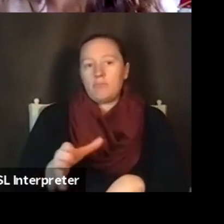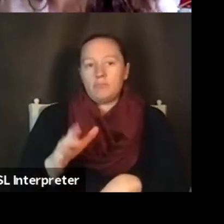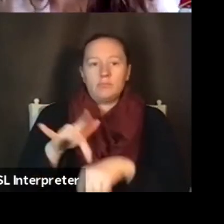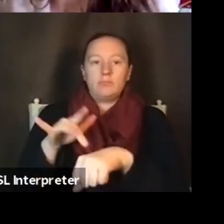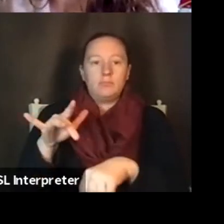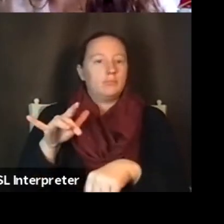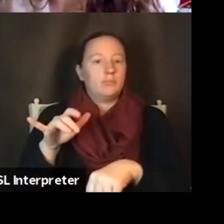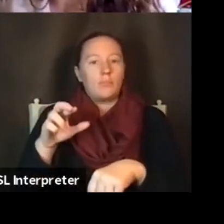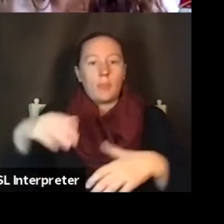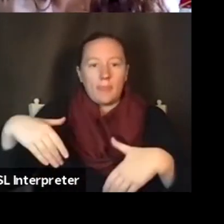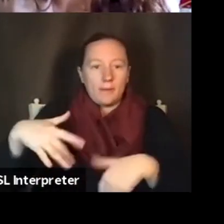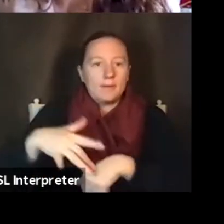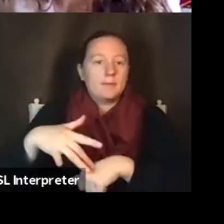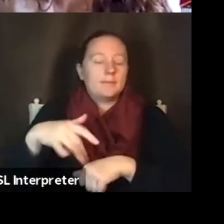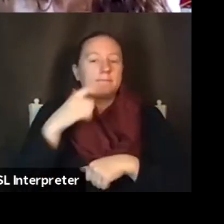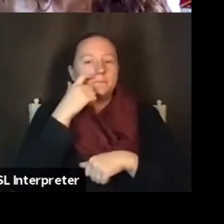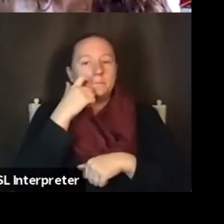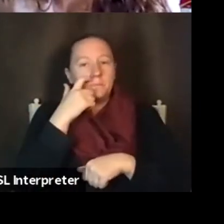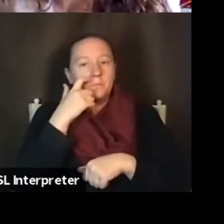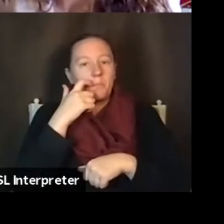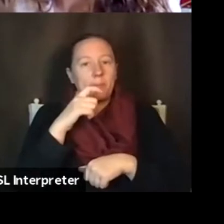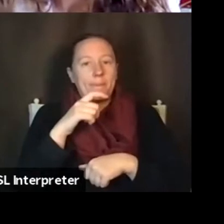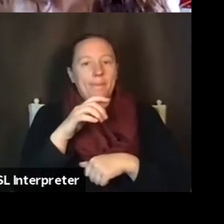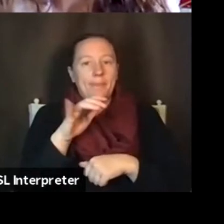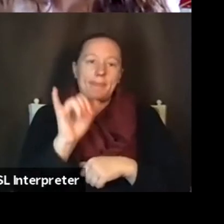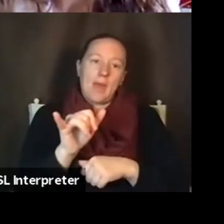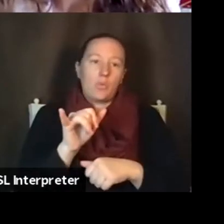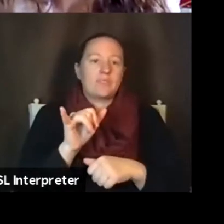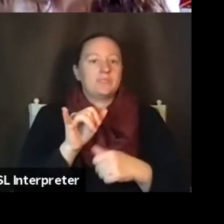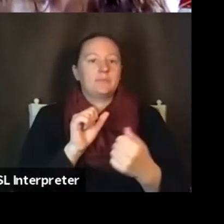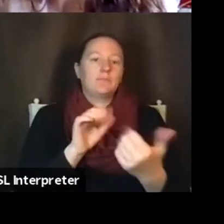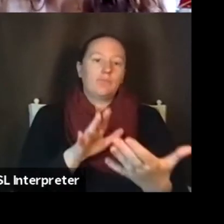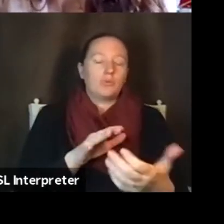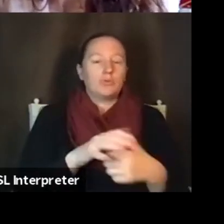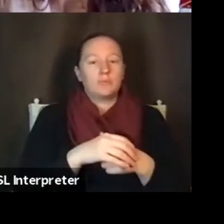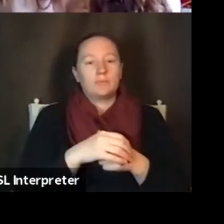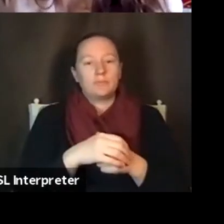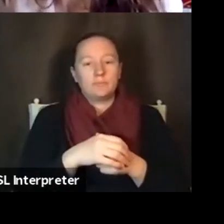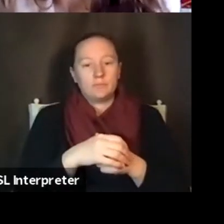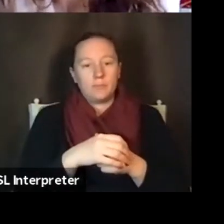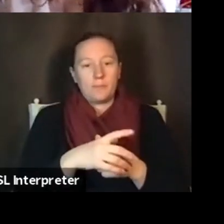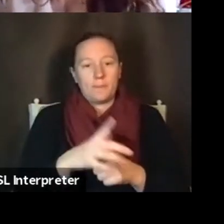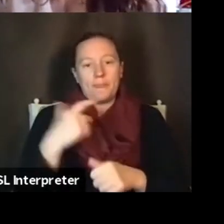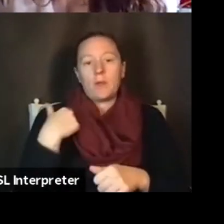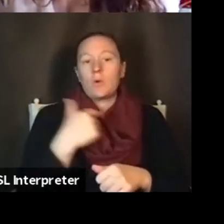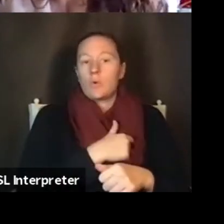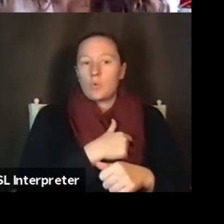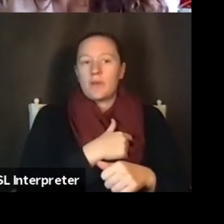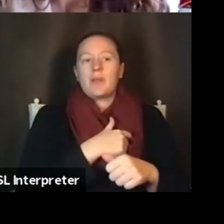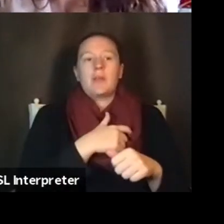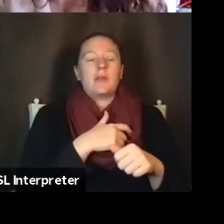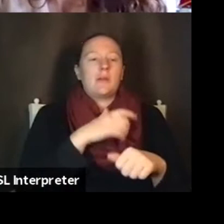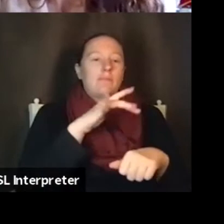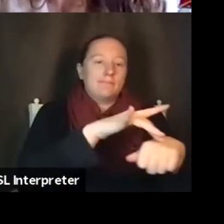visited. And so that was our approach. And so we traveled to places